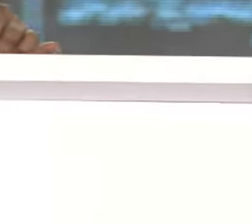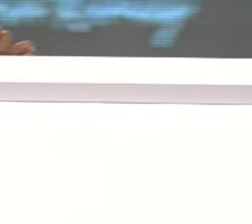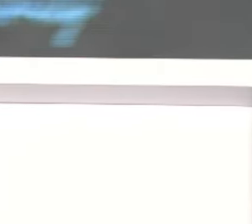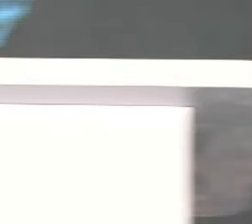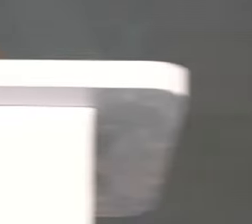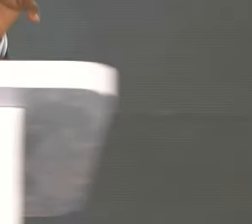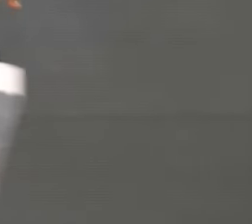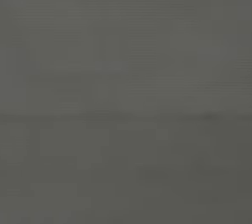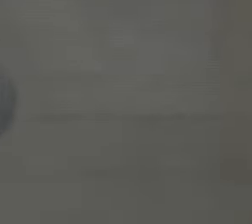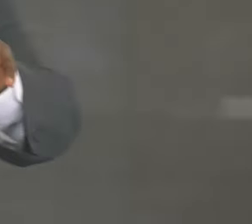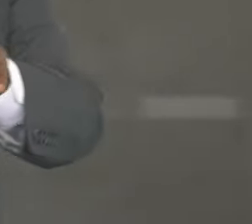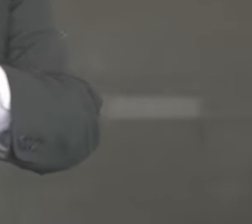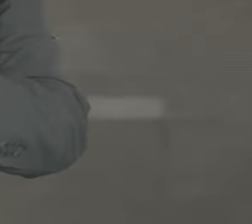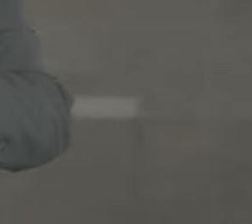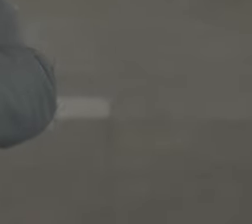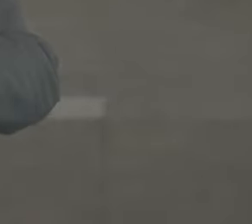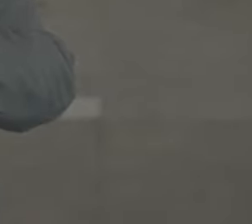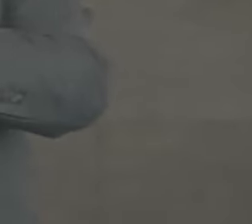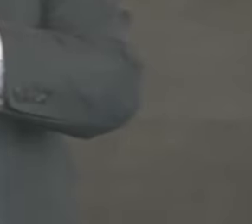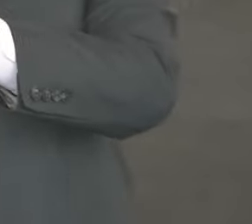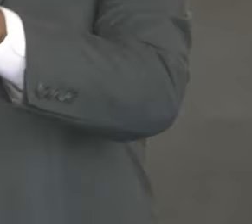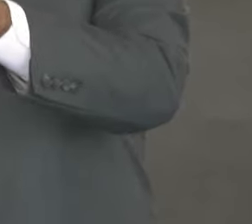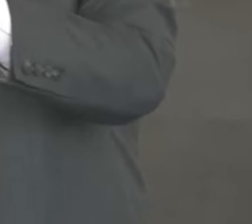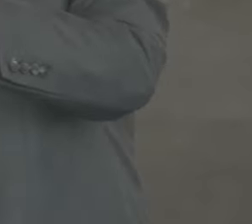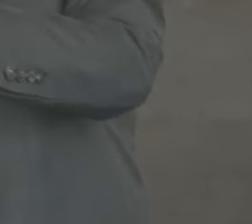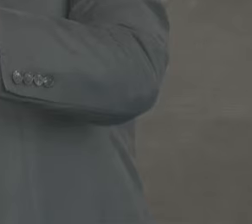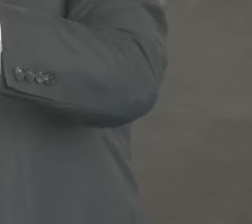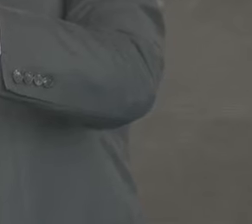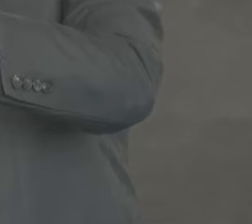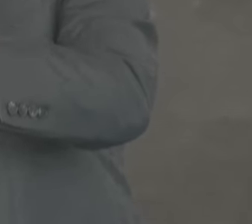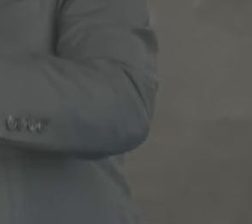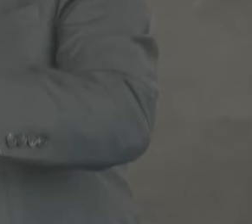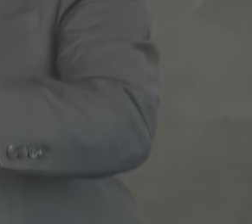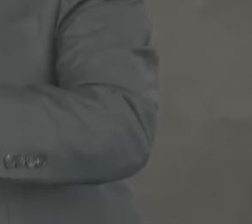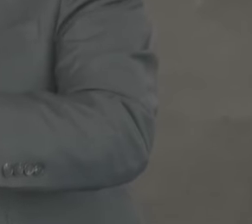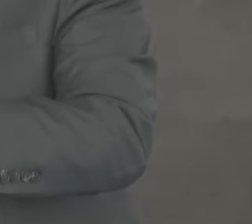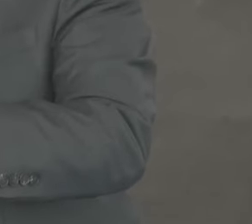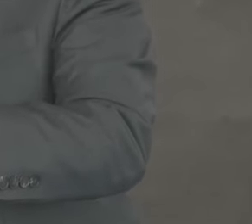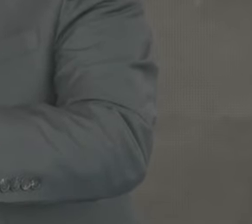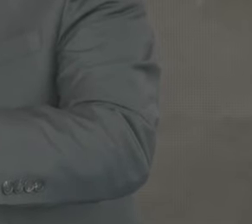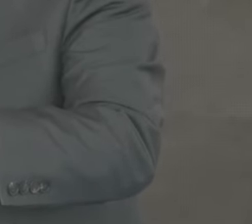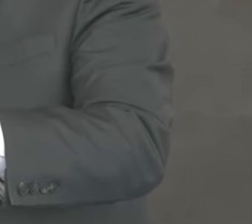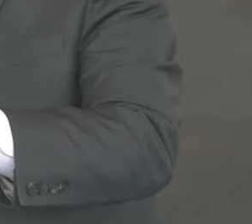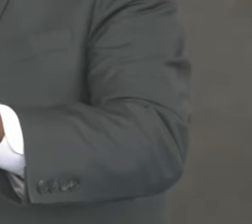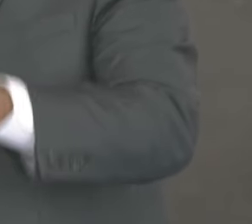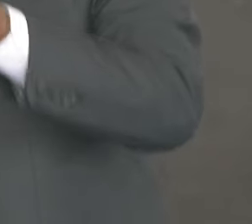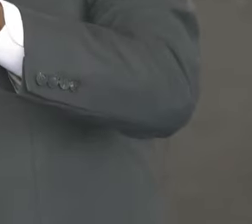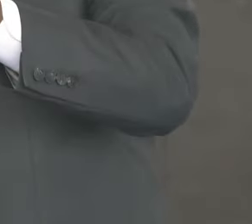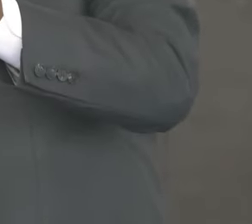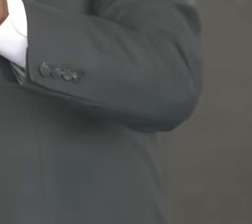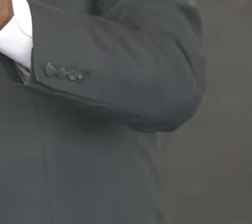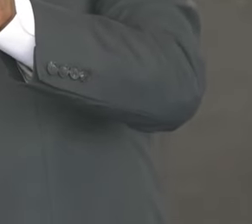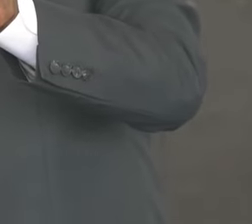It says, because all those men